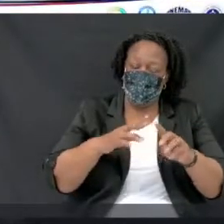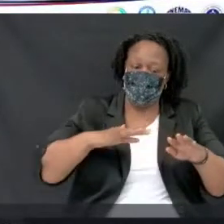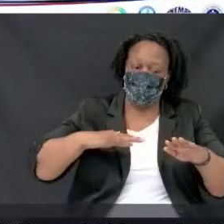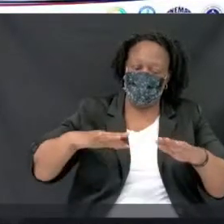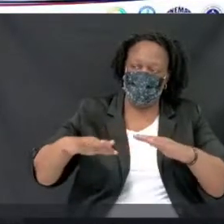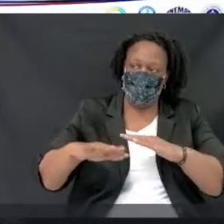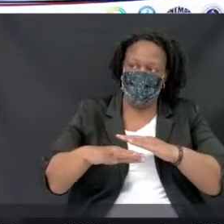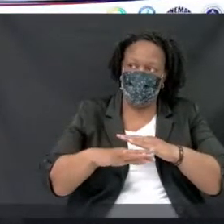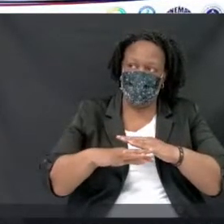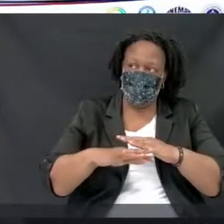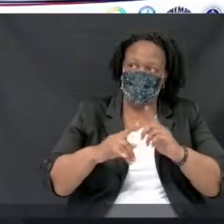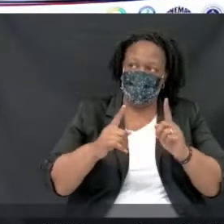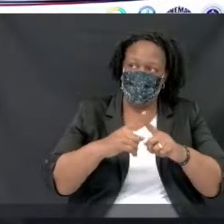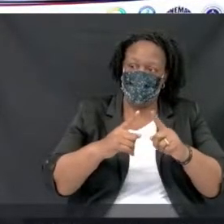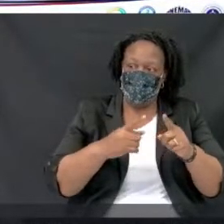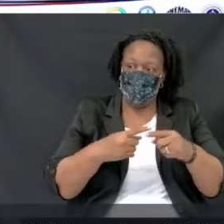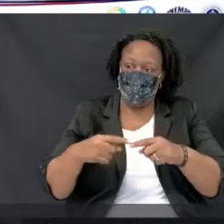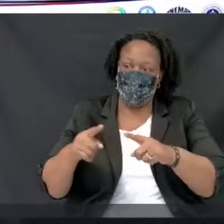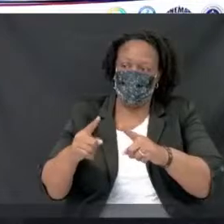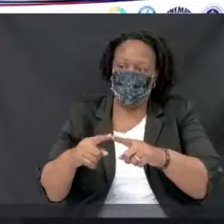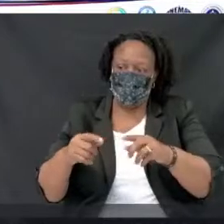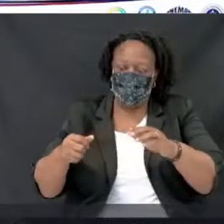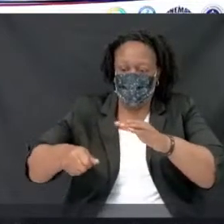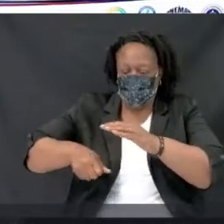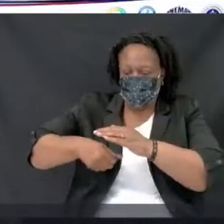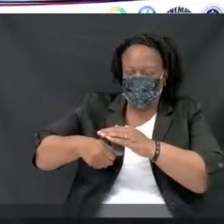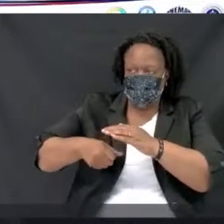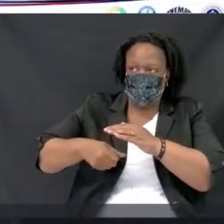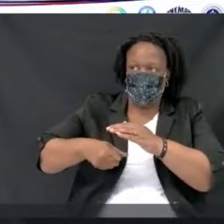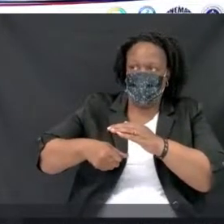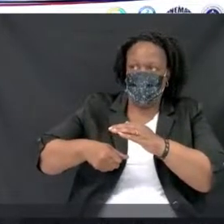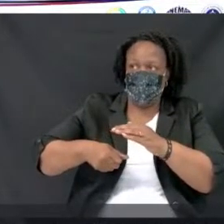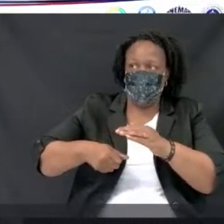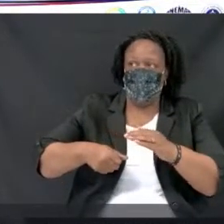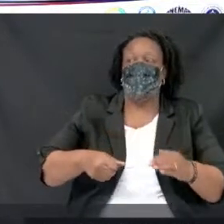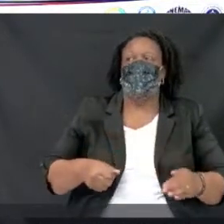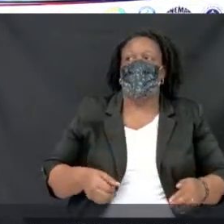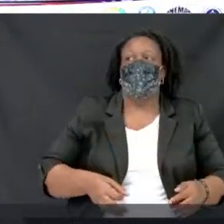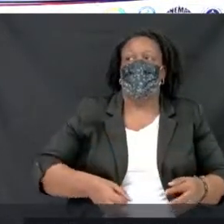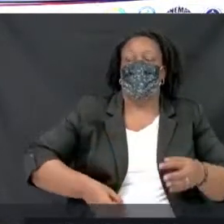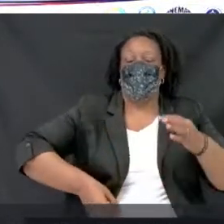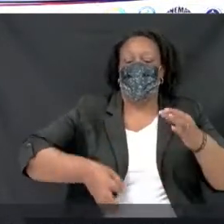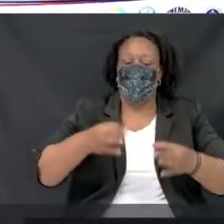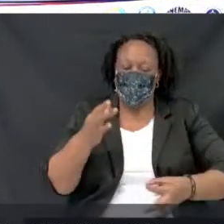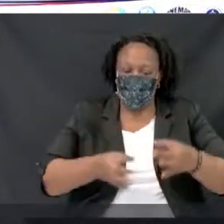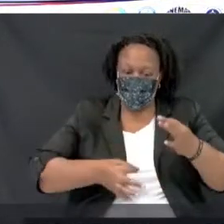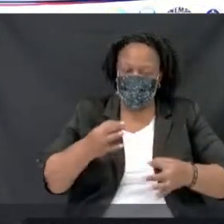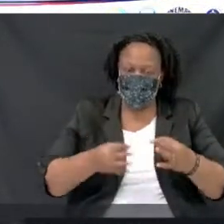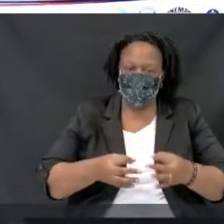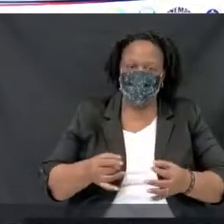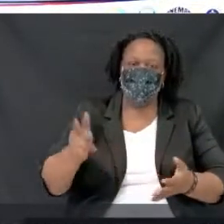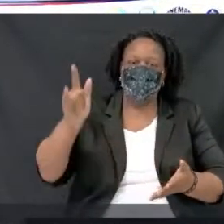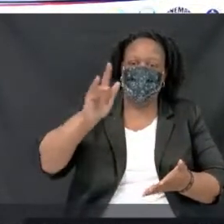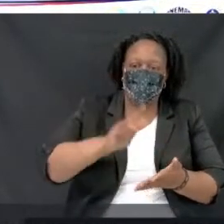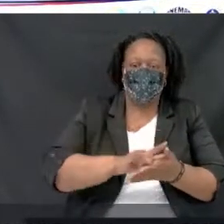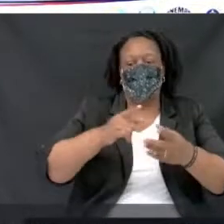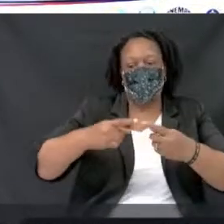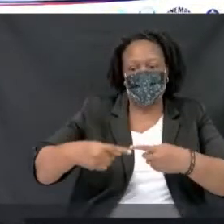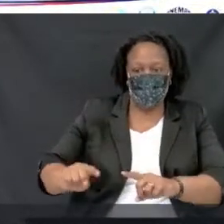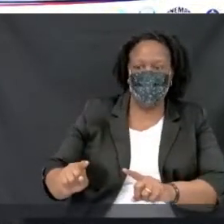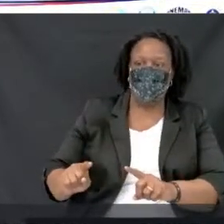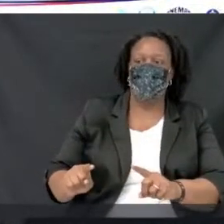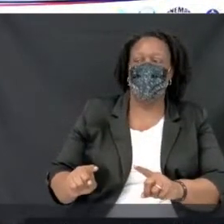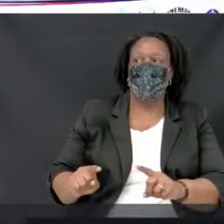quarantine. Now, once this measures, the land and go, is accepted and implemented, it therefore